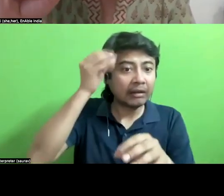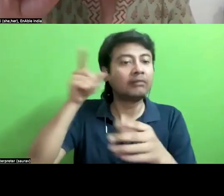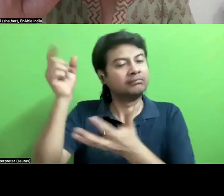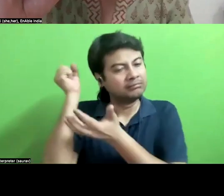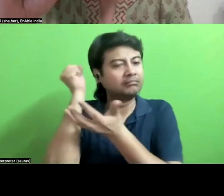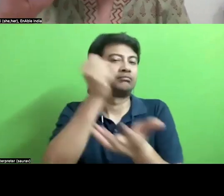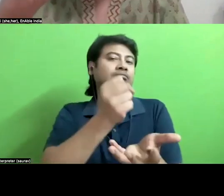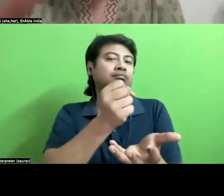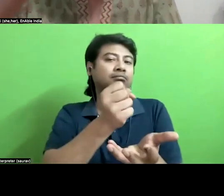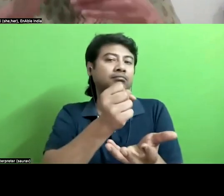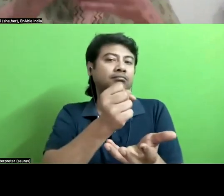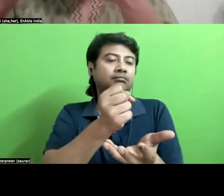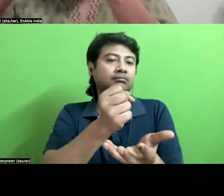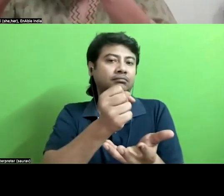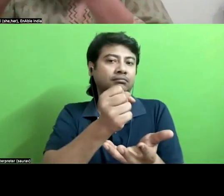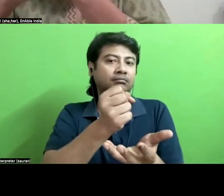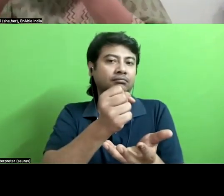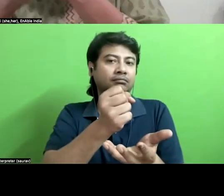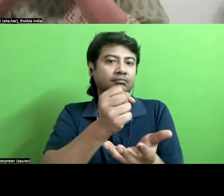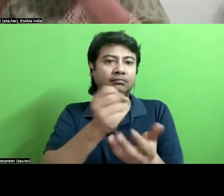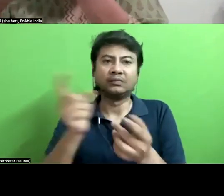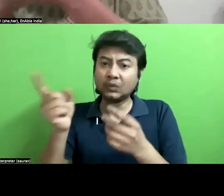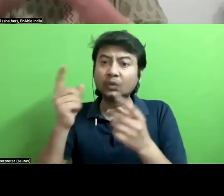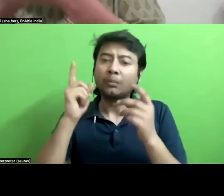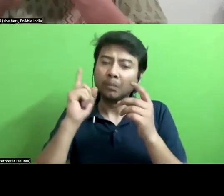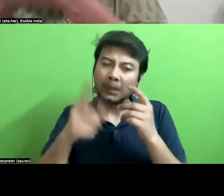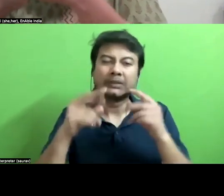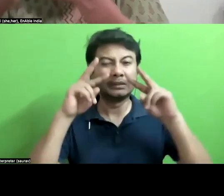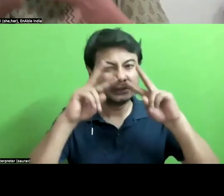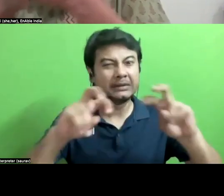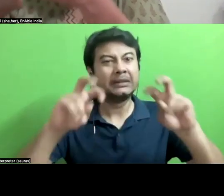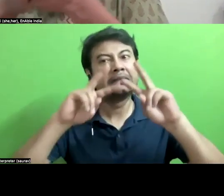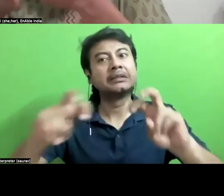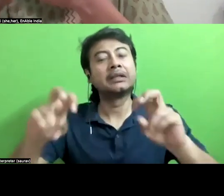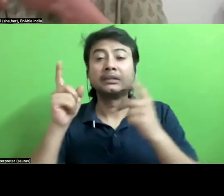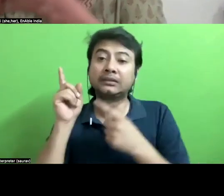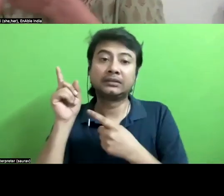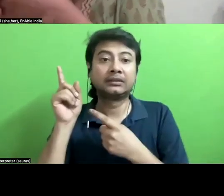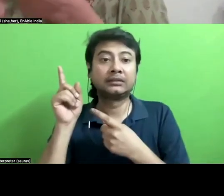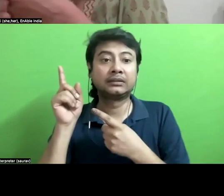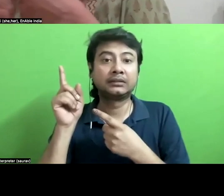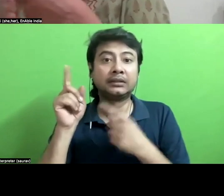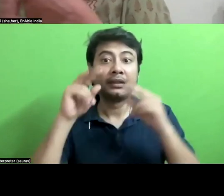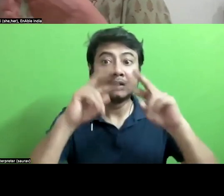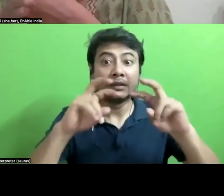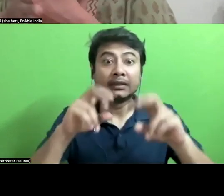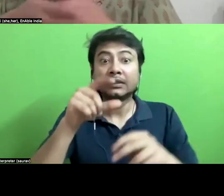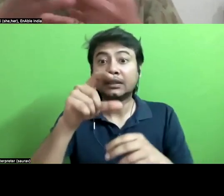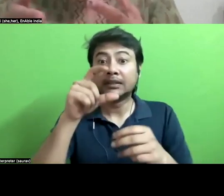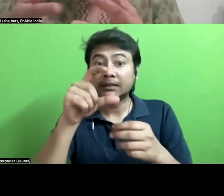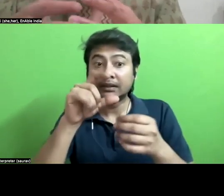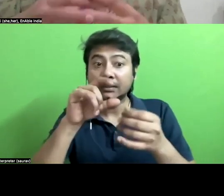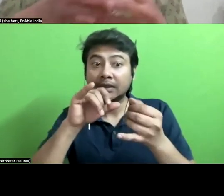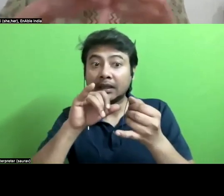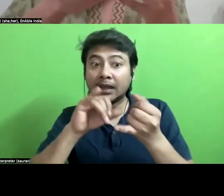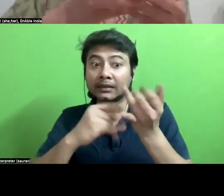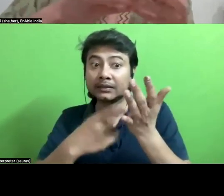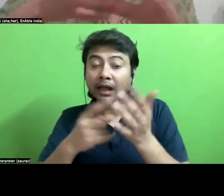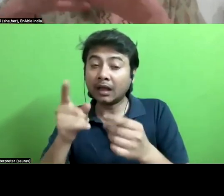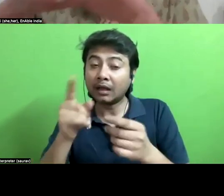those organizations who look at making the primary actor be the problem solver. So